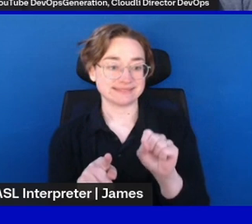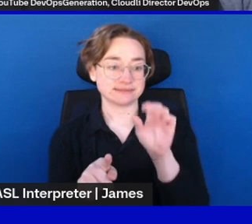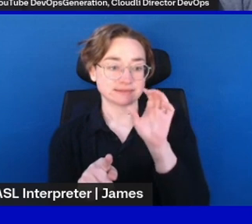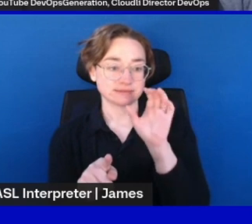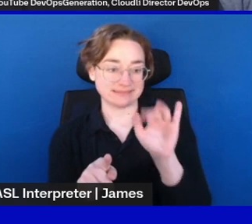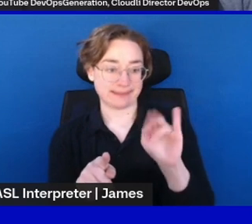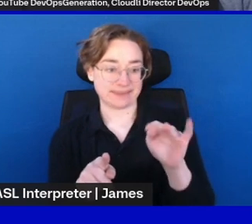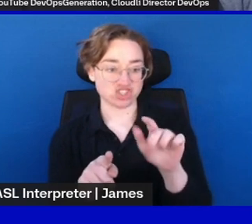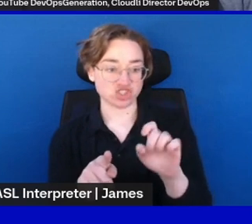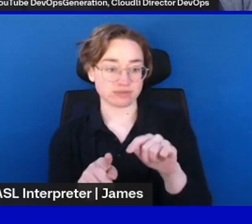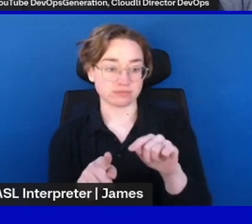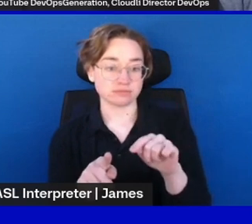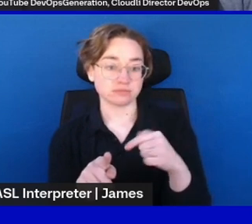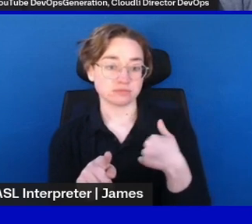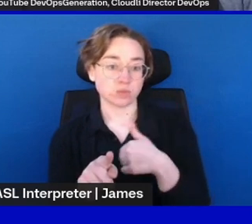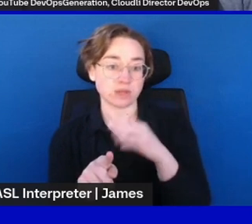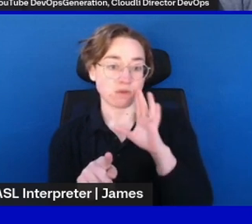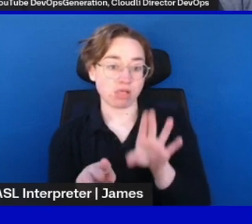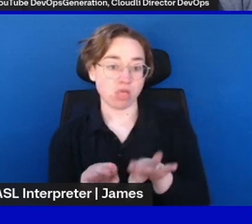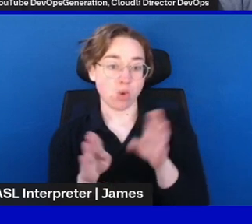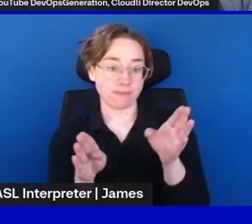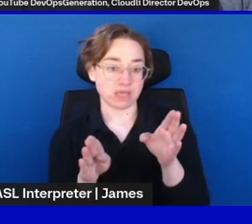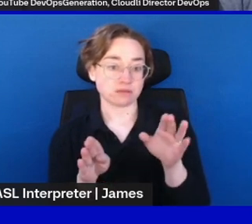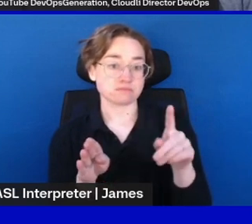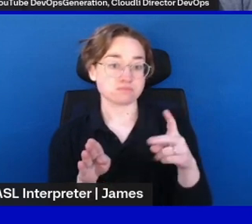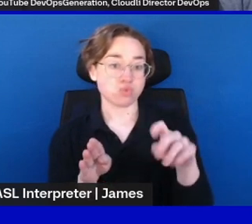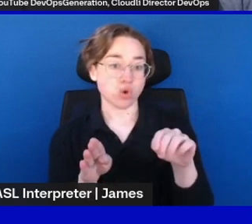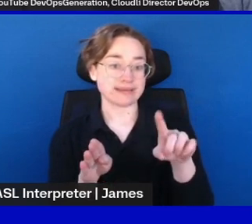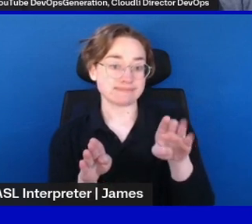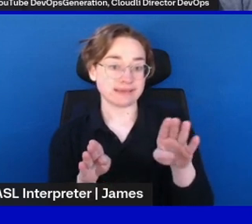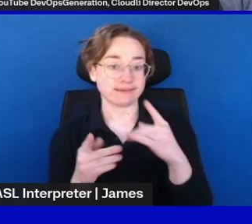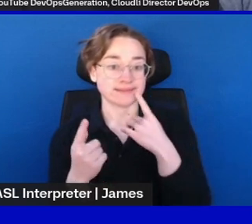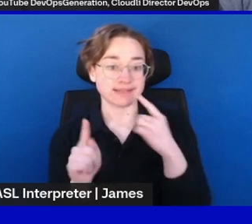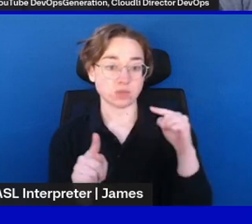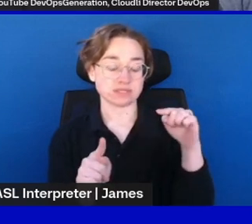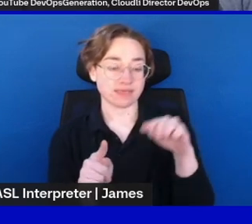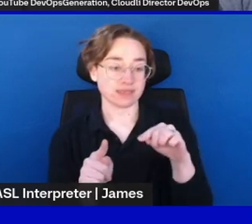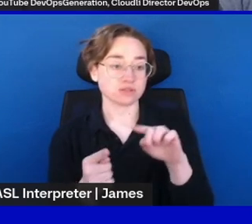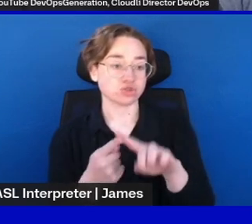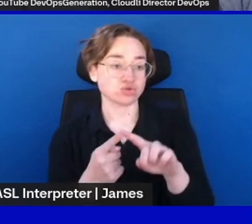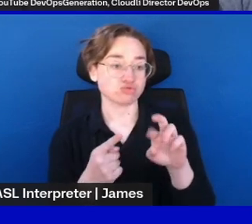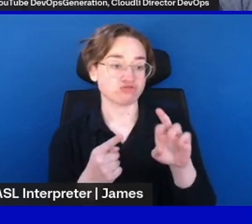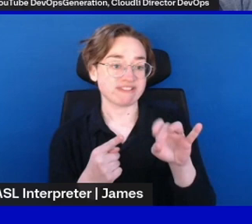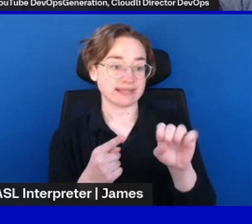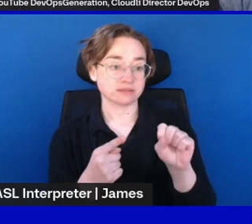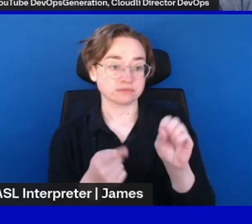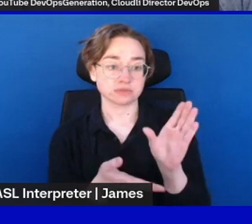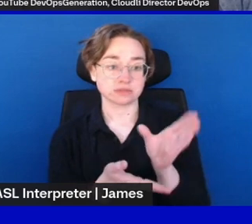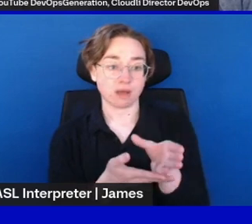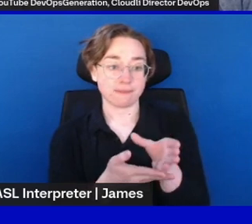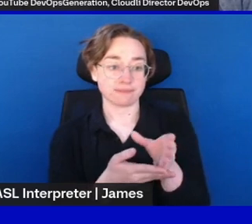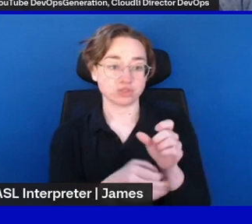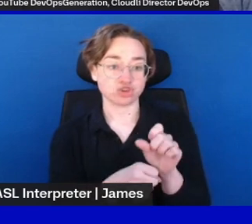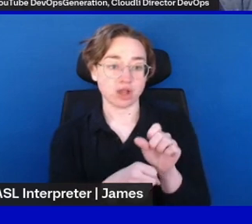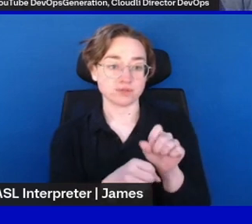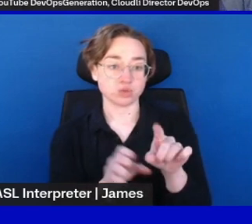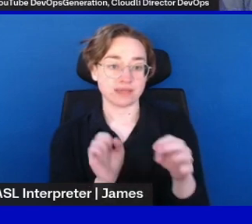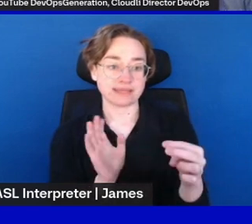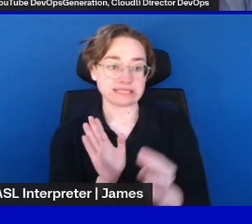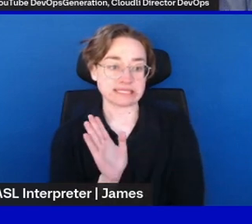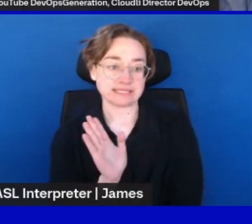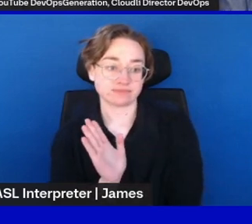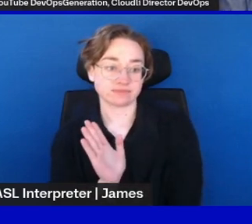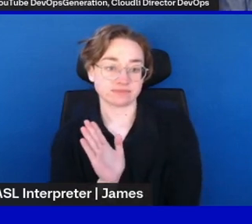are going to be opening up port to DB and announcing this to Redis. Now I'm just going to stop this job so that you can see